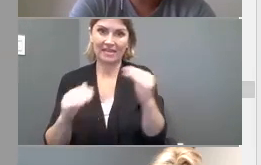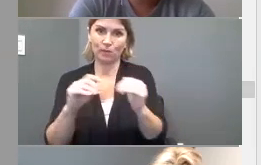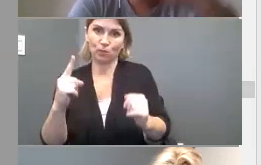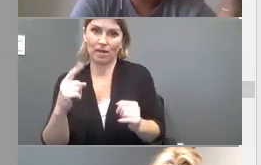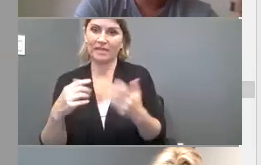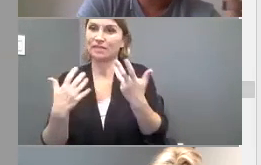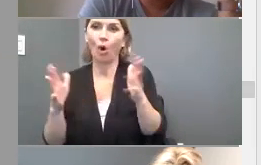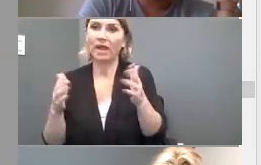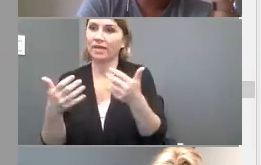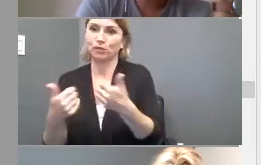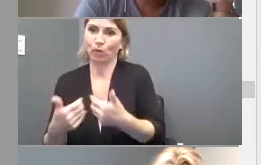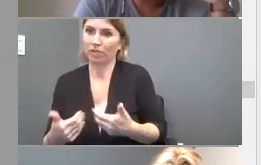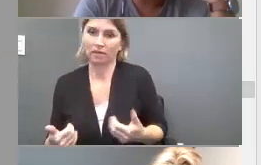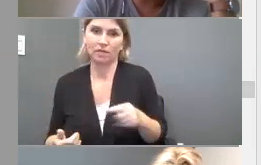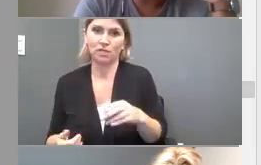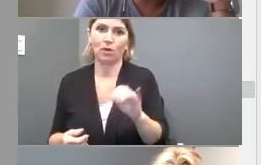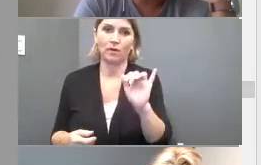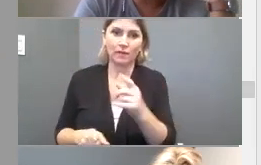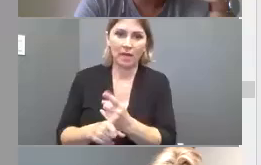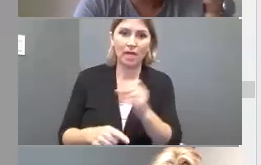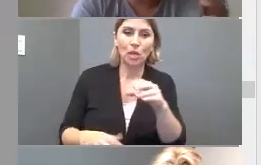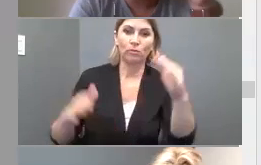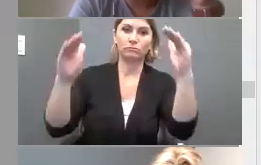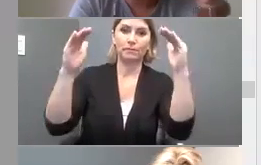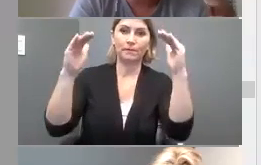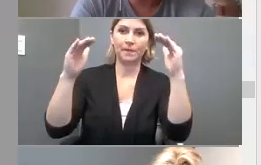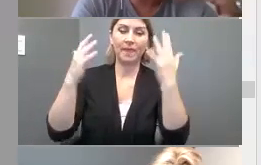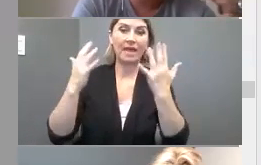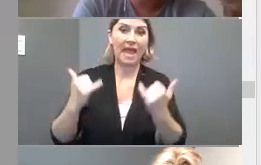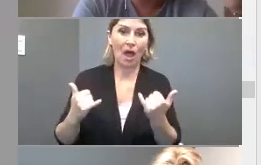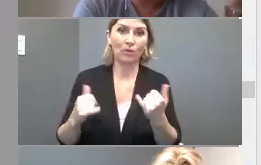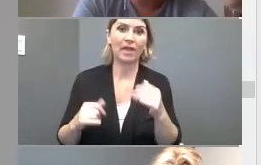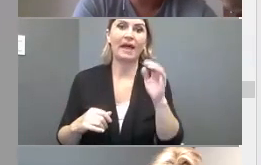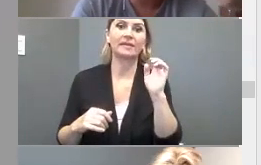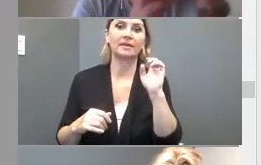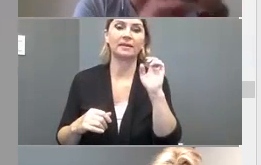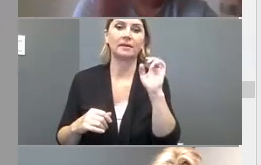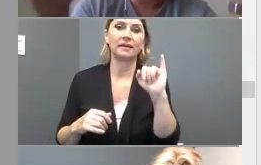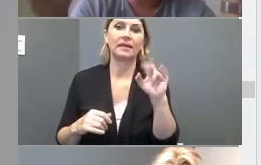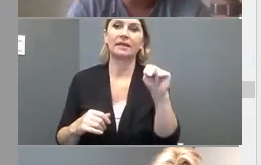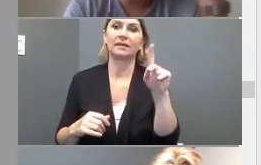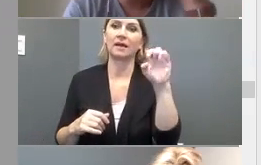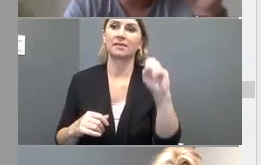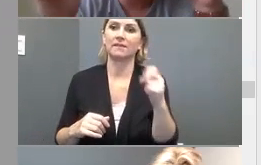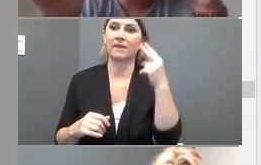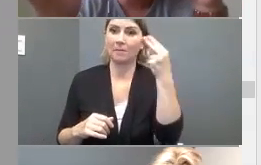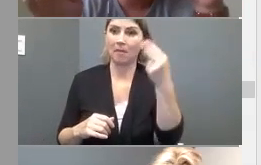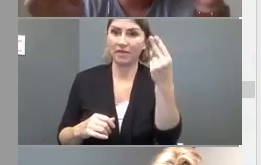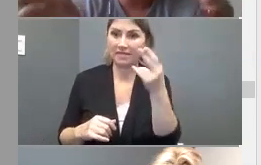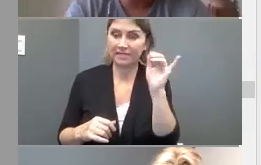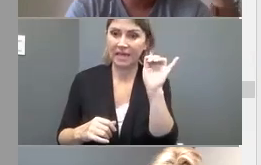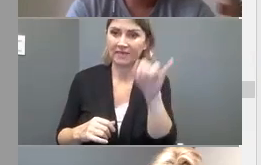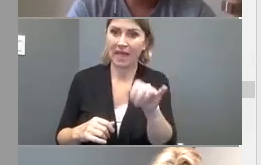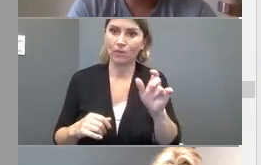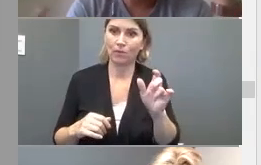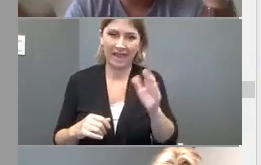So the base case is done. Now the inductive hypothesis, that is, assume that once you break your array down into two separate